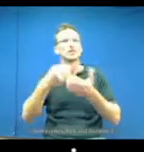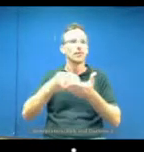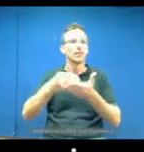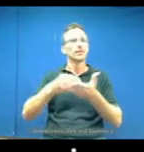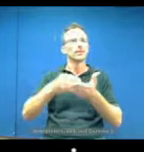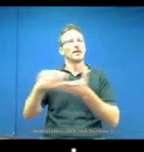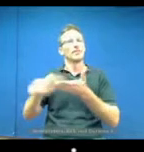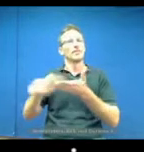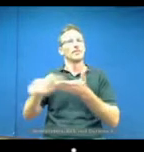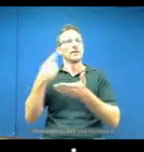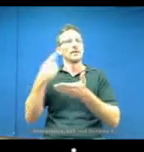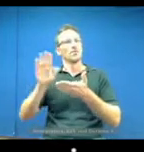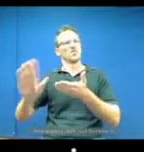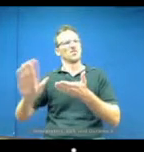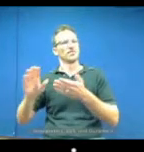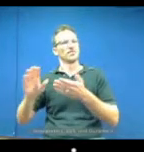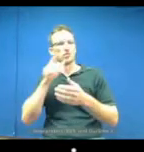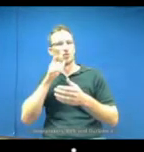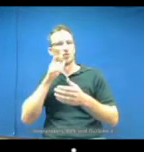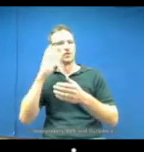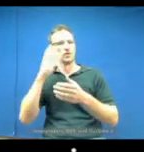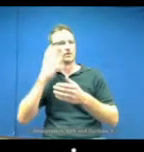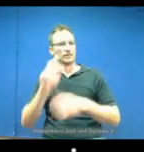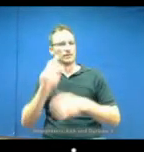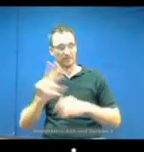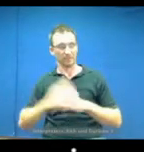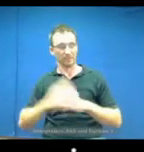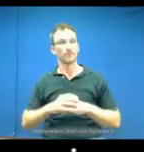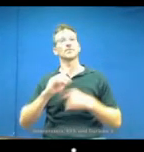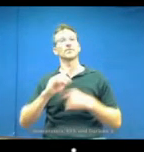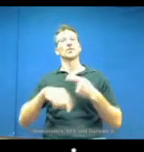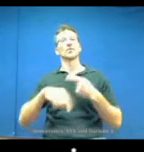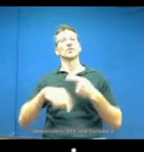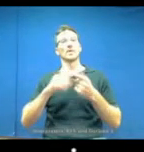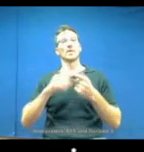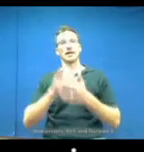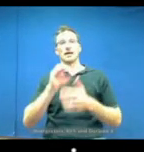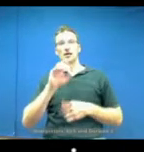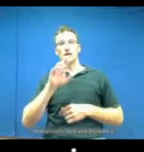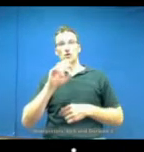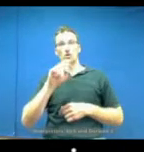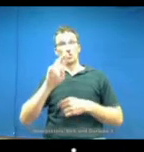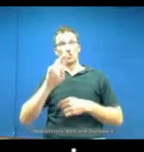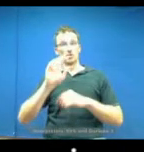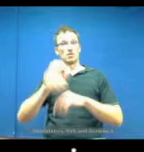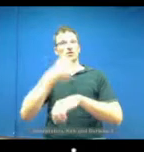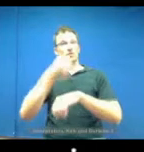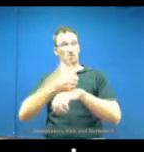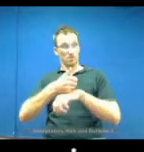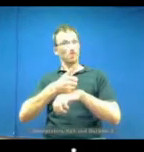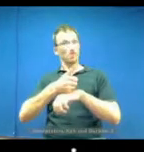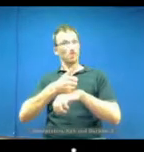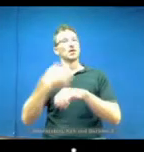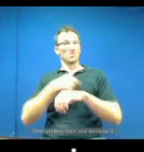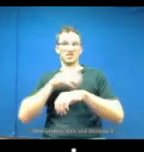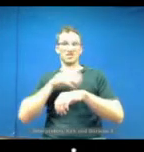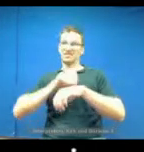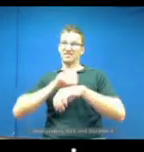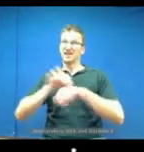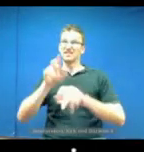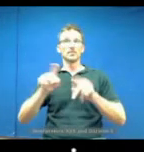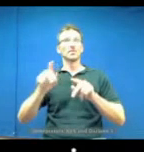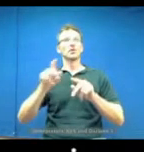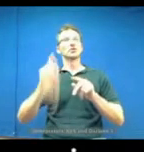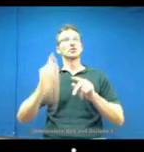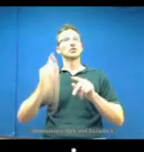So once you have the order, oftentimes we tell clients that they should take it with them everywhere they go, because you may never know where